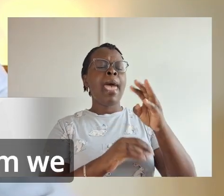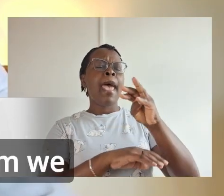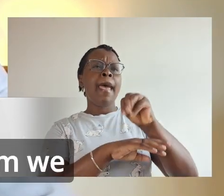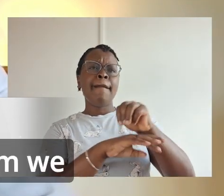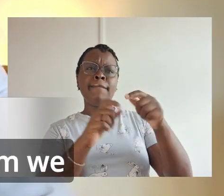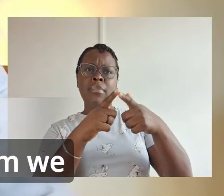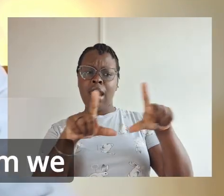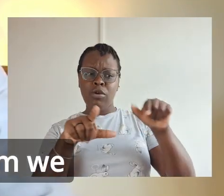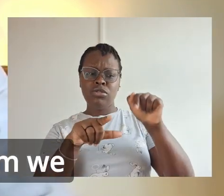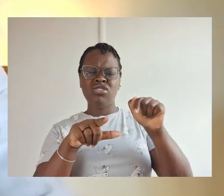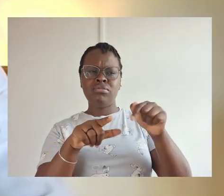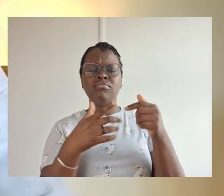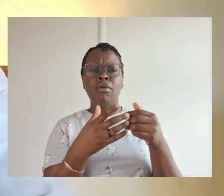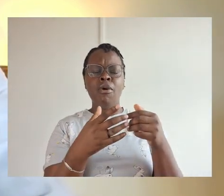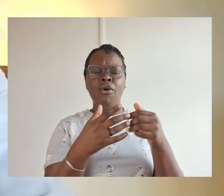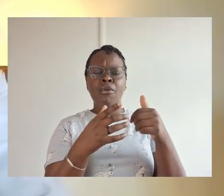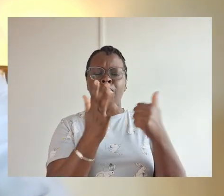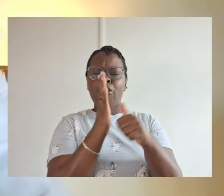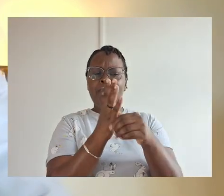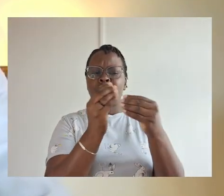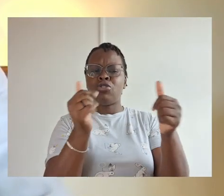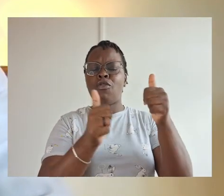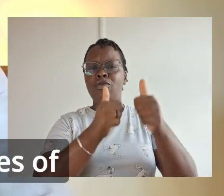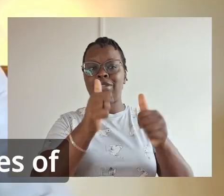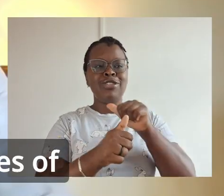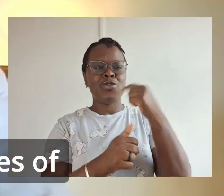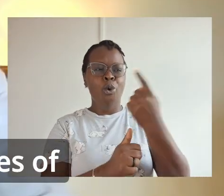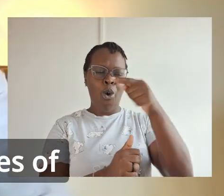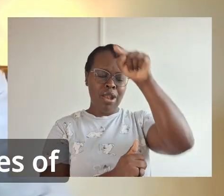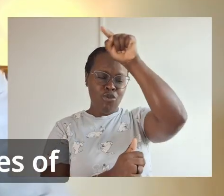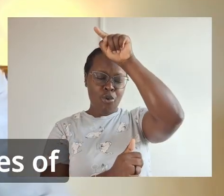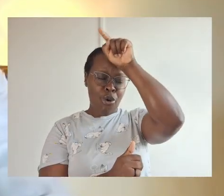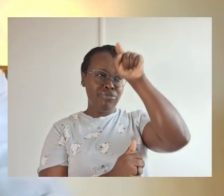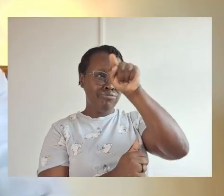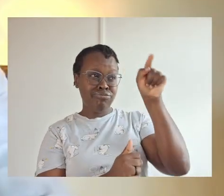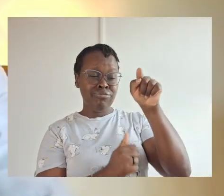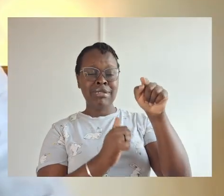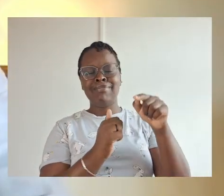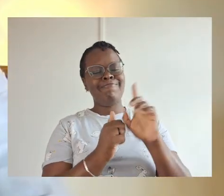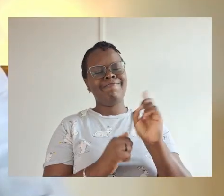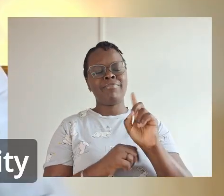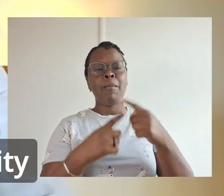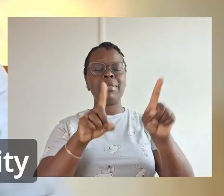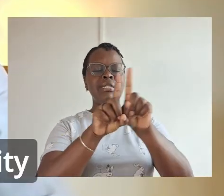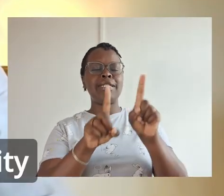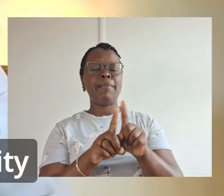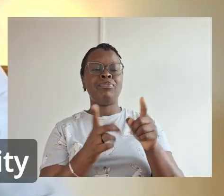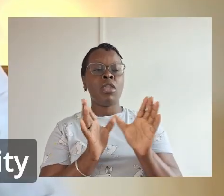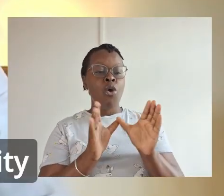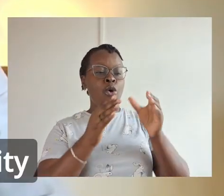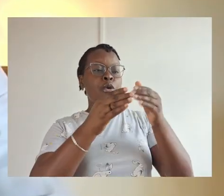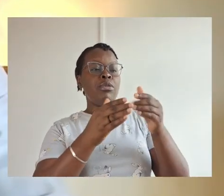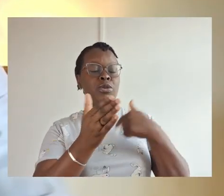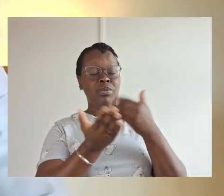in M-Lugha, I think the problem we are solving is not only for the northern part of Kenya or the rural communities of Kenya, but also refugees are part of